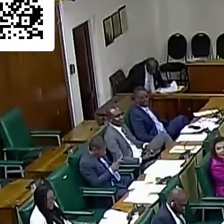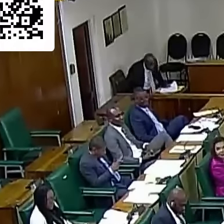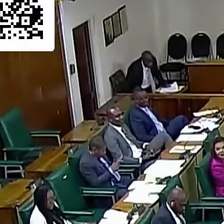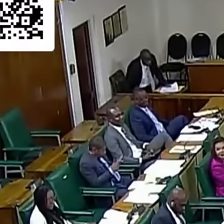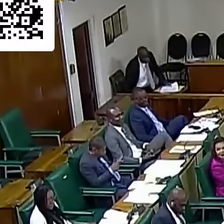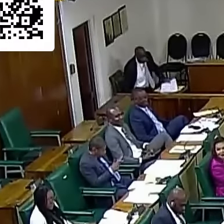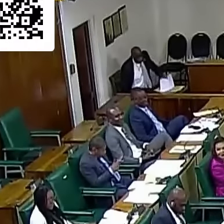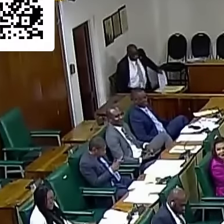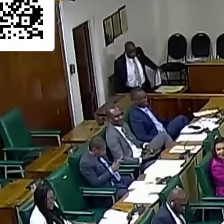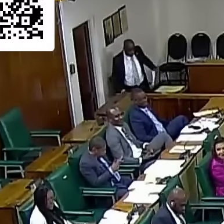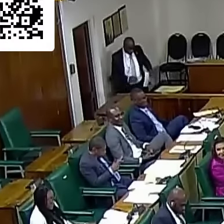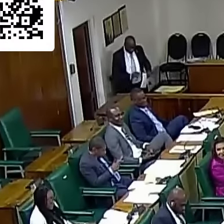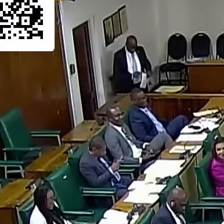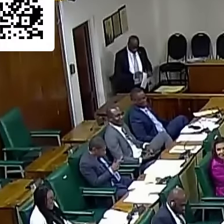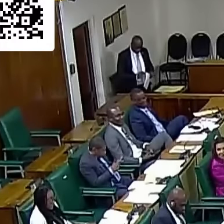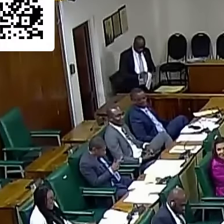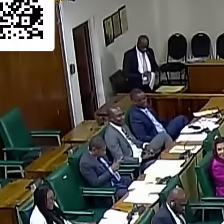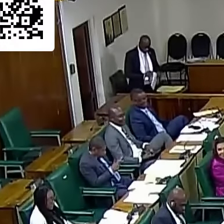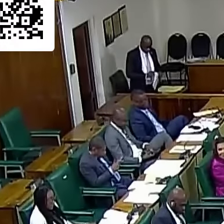Hold on, Member Warrington.